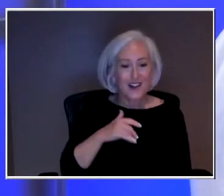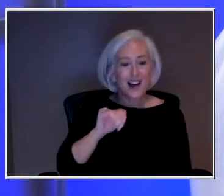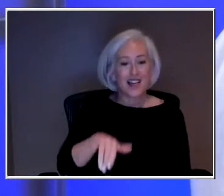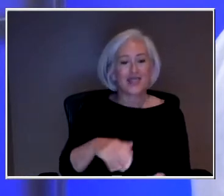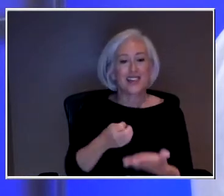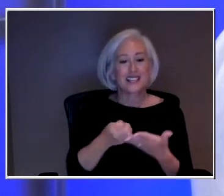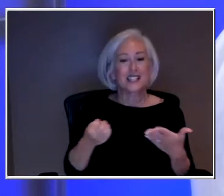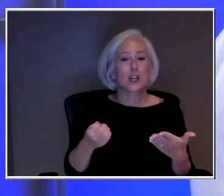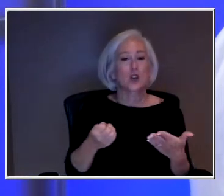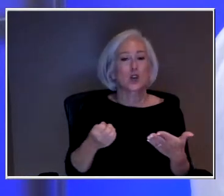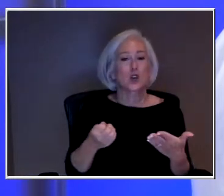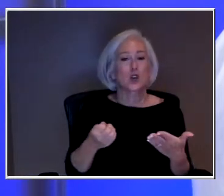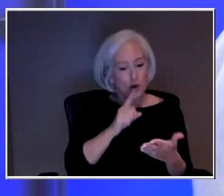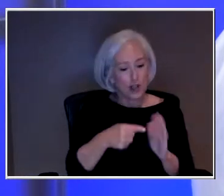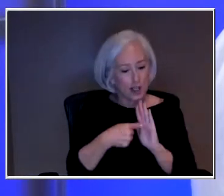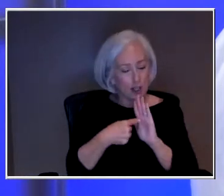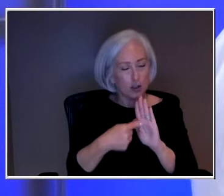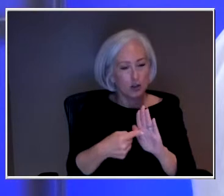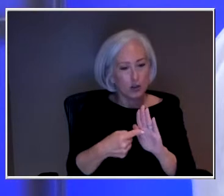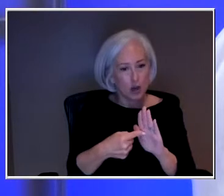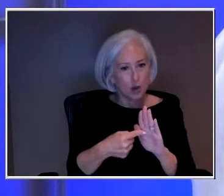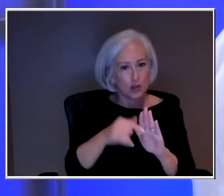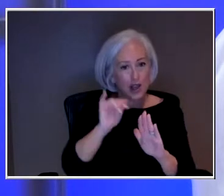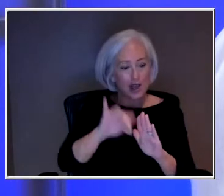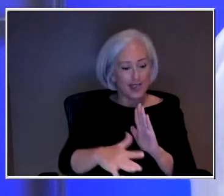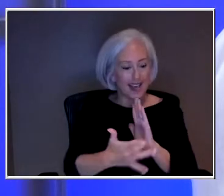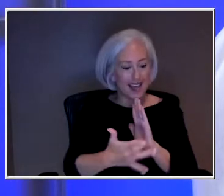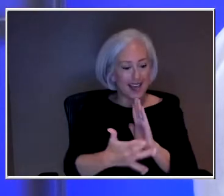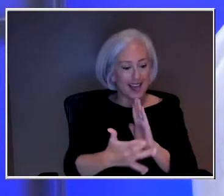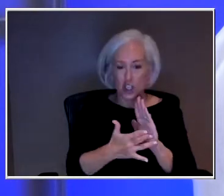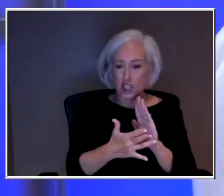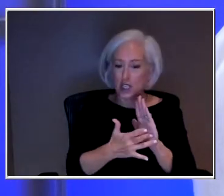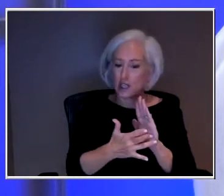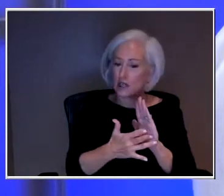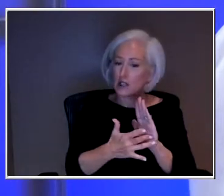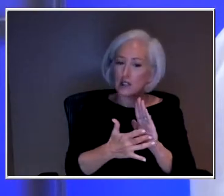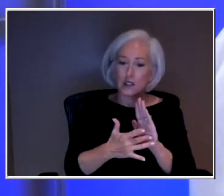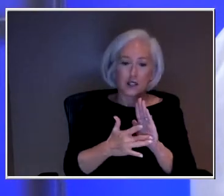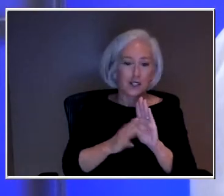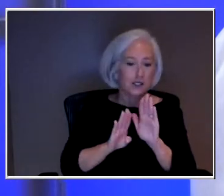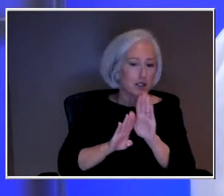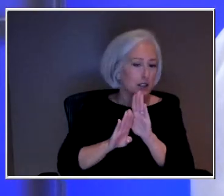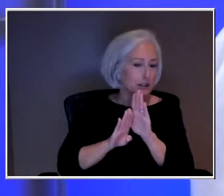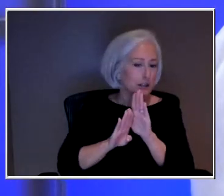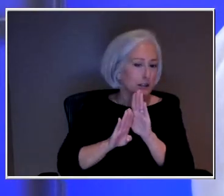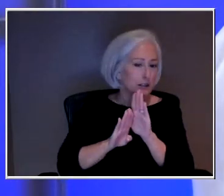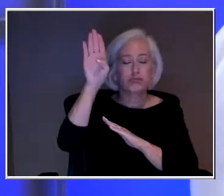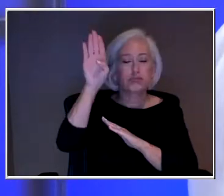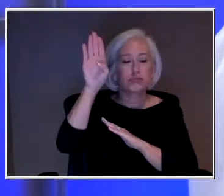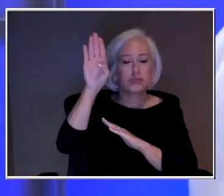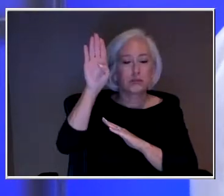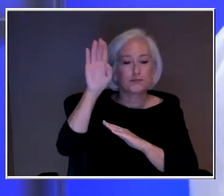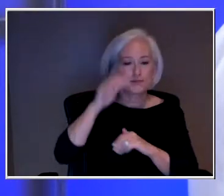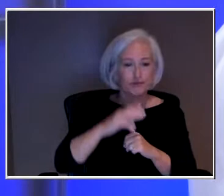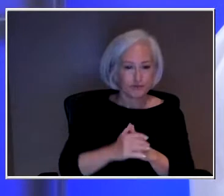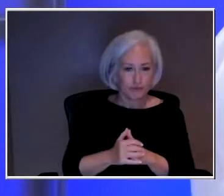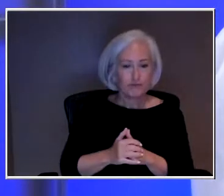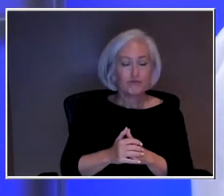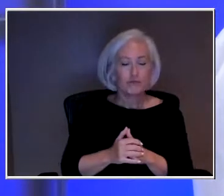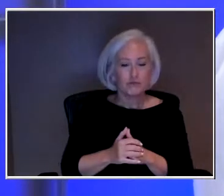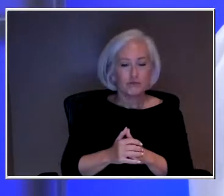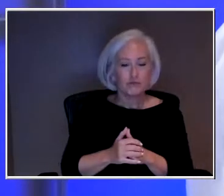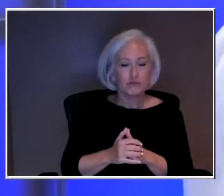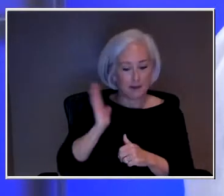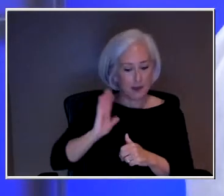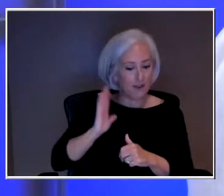fact that technology, knowledge has advanced at such a pace that pain conditions, that were untreatable or currently